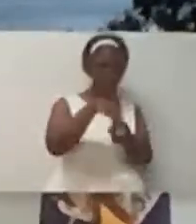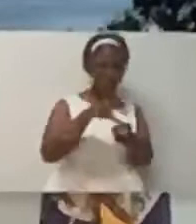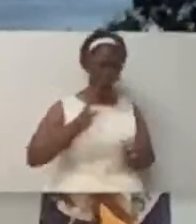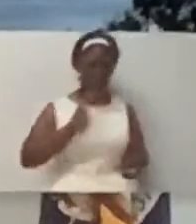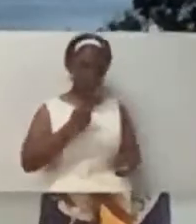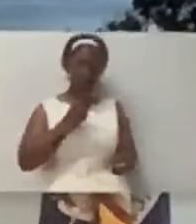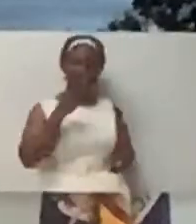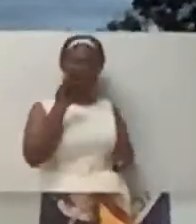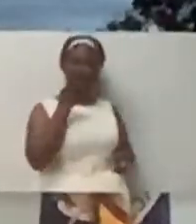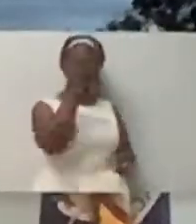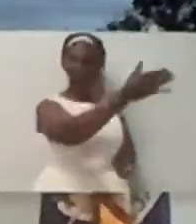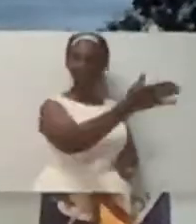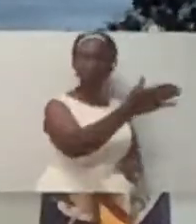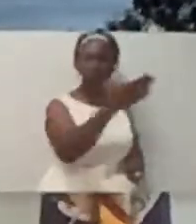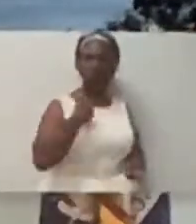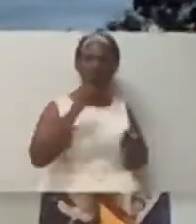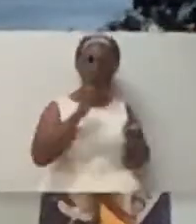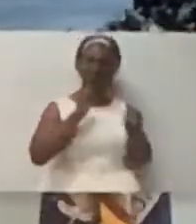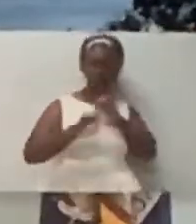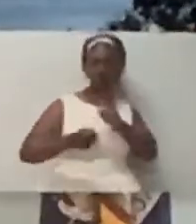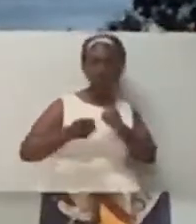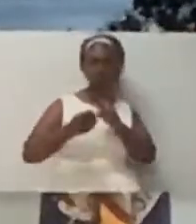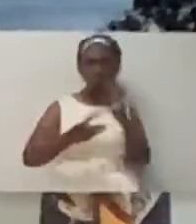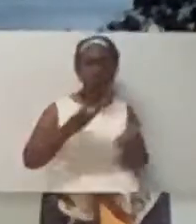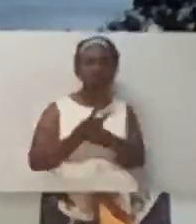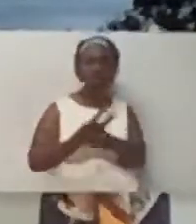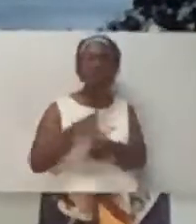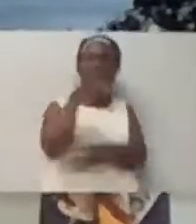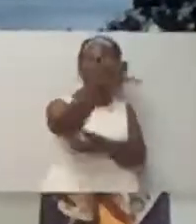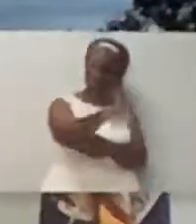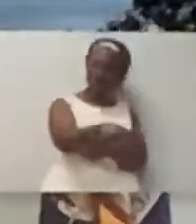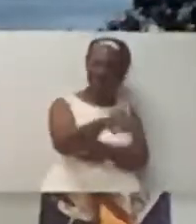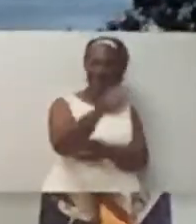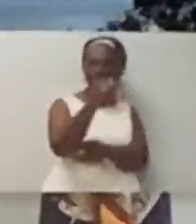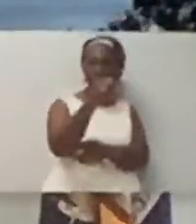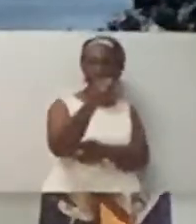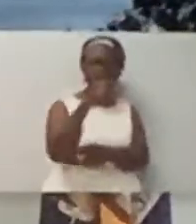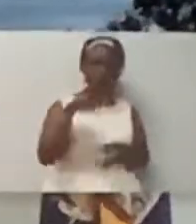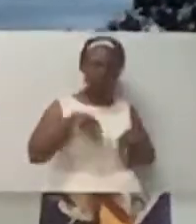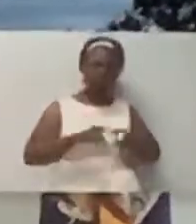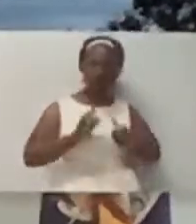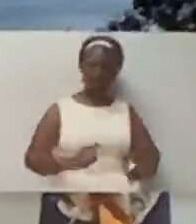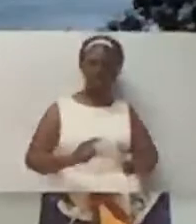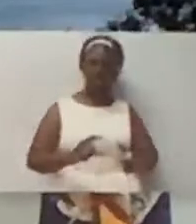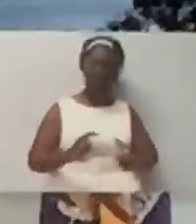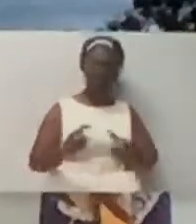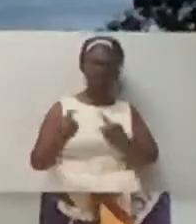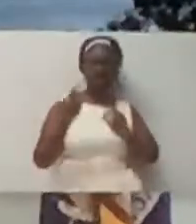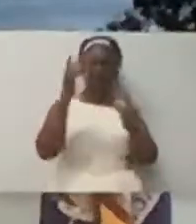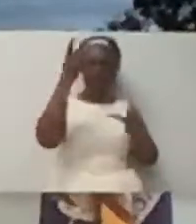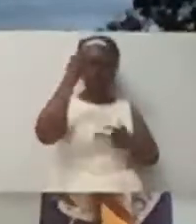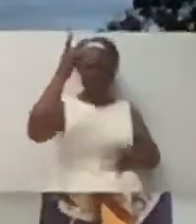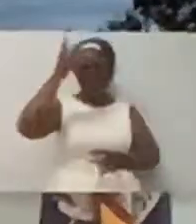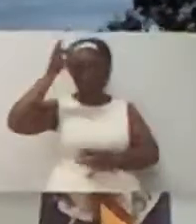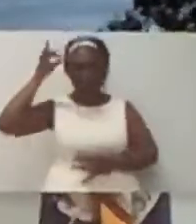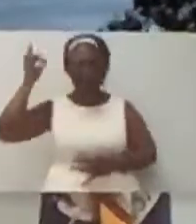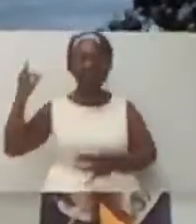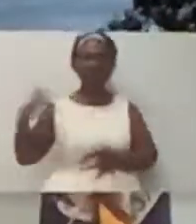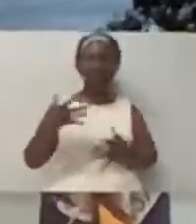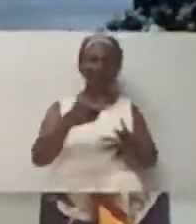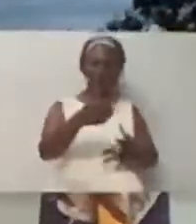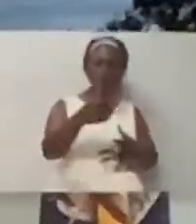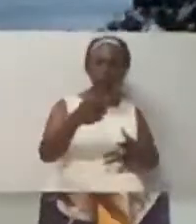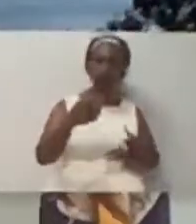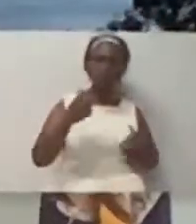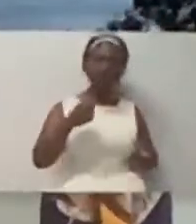and we have the power to make a difference. We can change the world. Throughout this pandemic, we have gained a new outlook on life that has put us on the